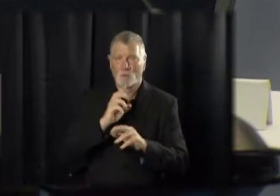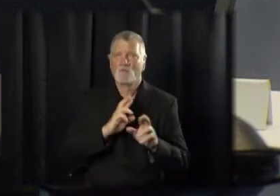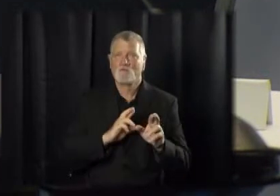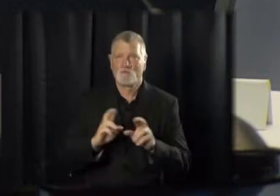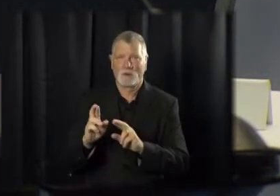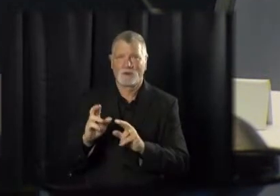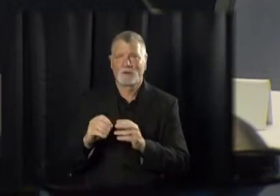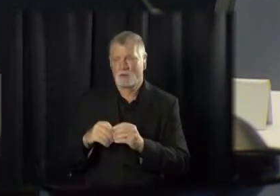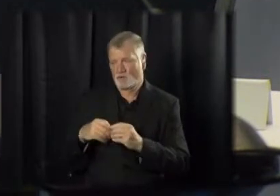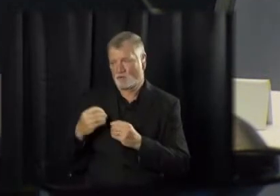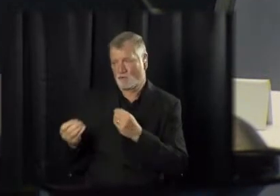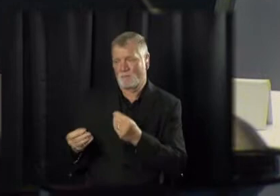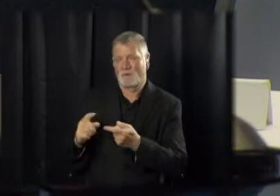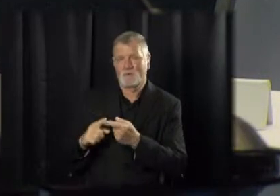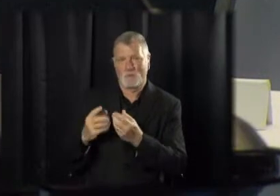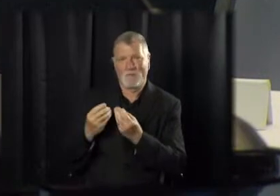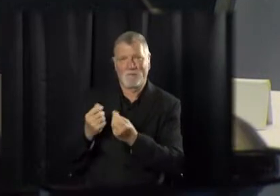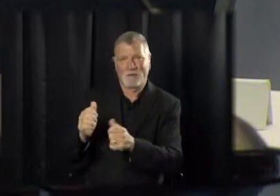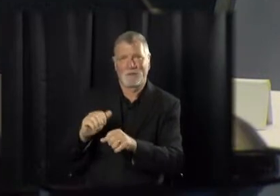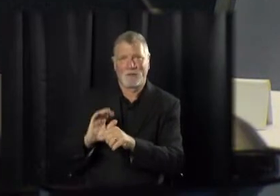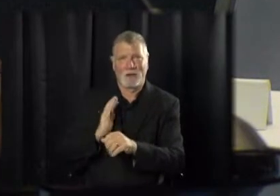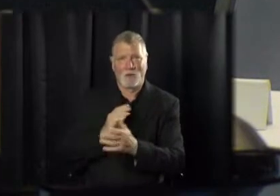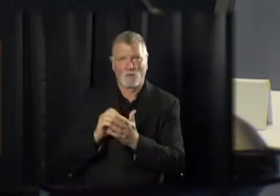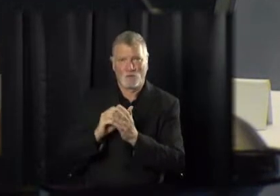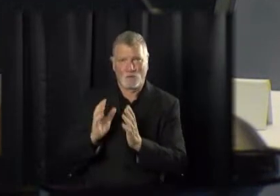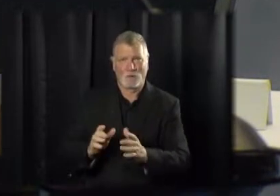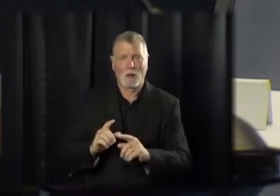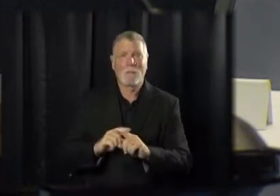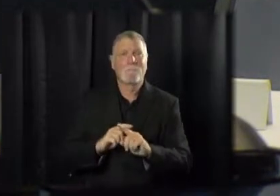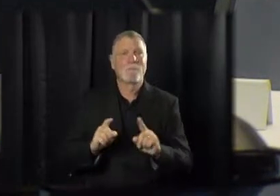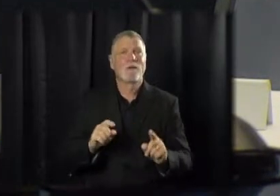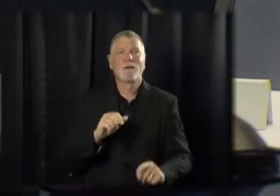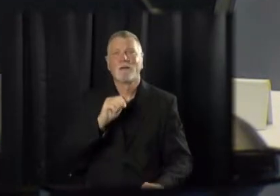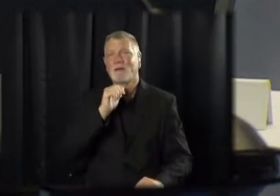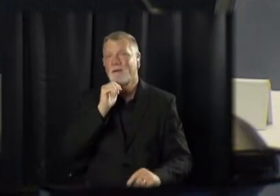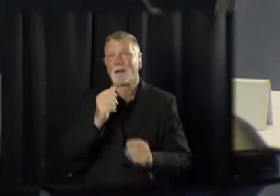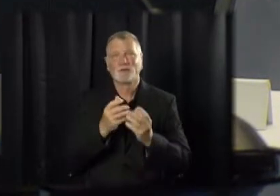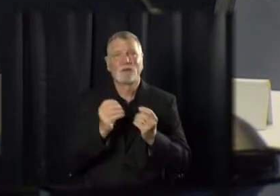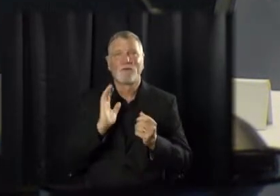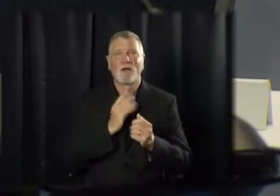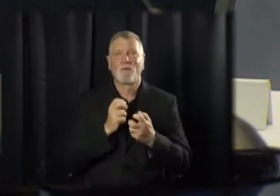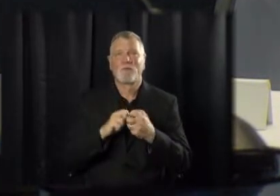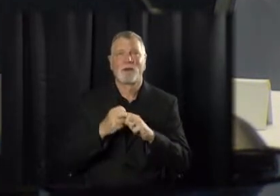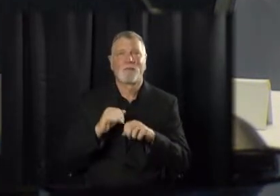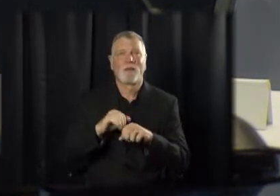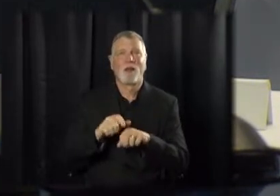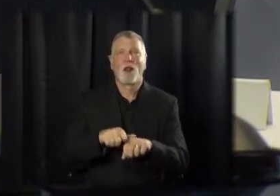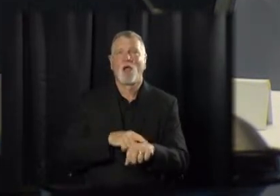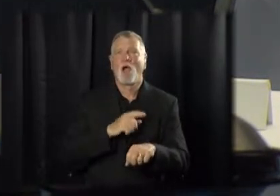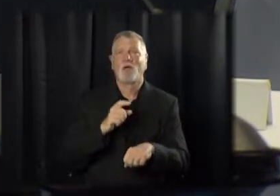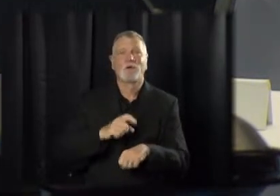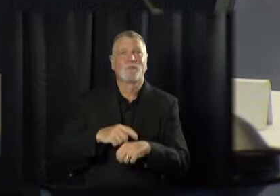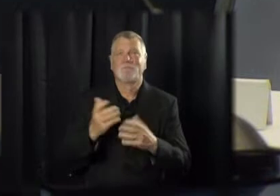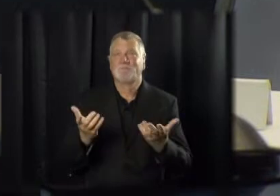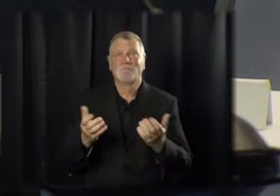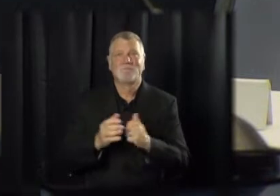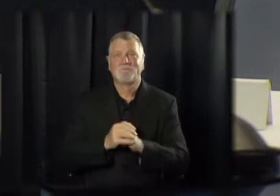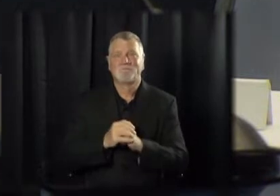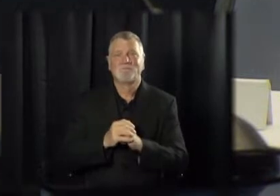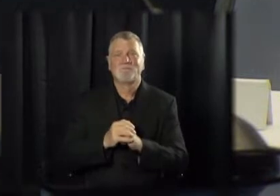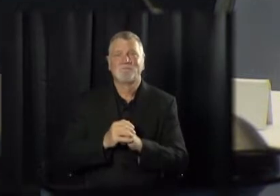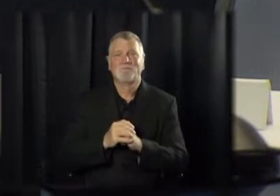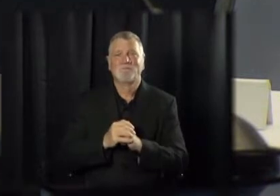to distribute that money effectively among our students, but it's not going to solve our problems in the long term, okay?